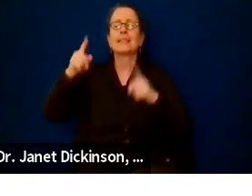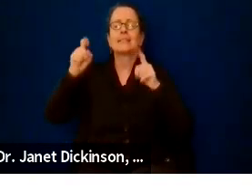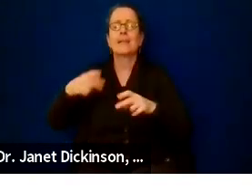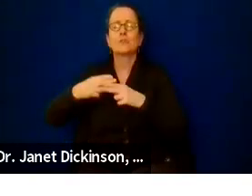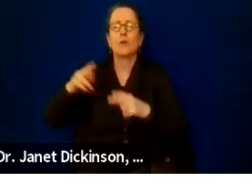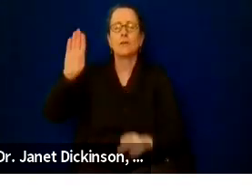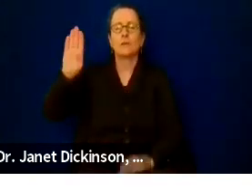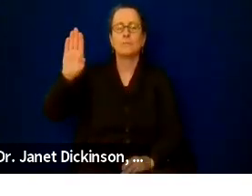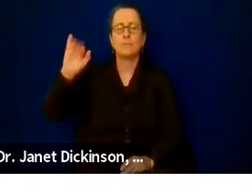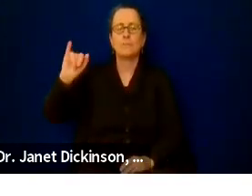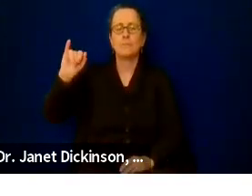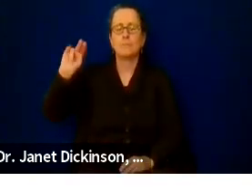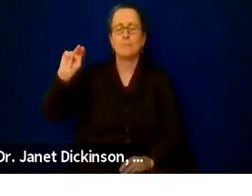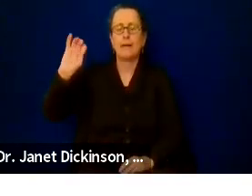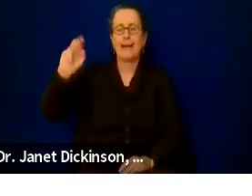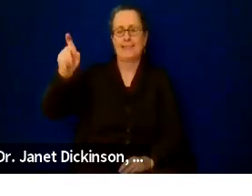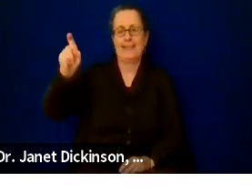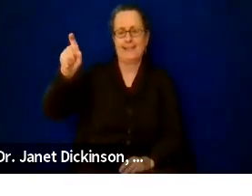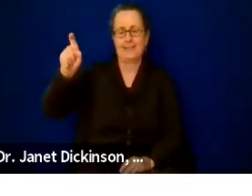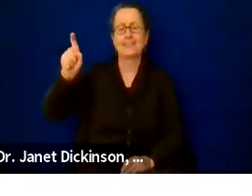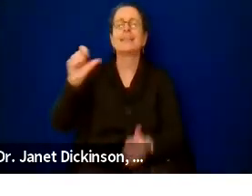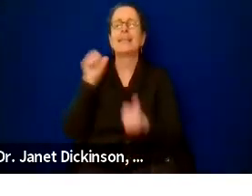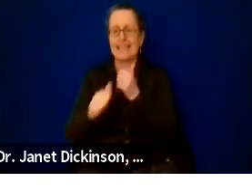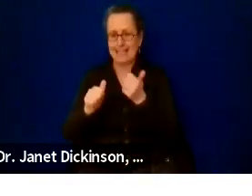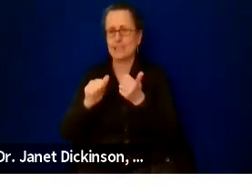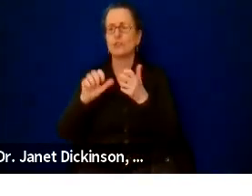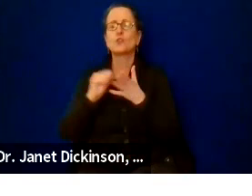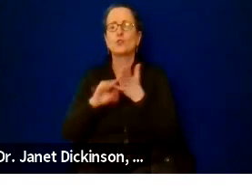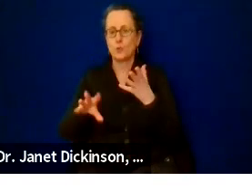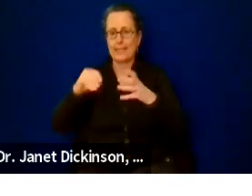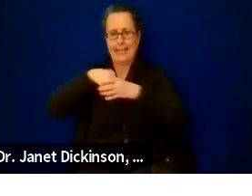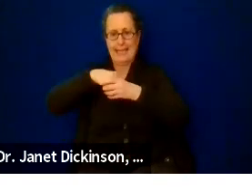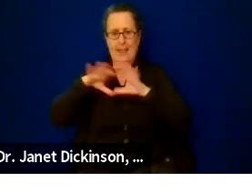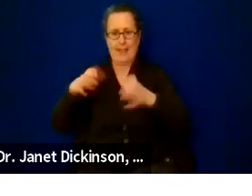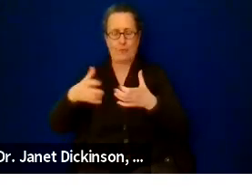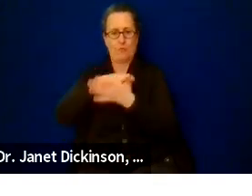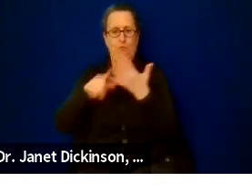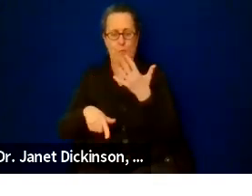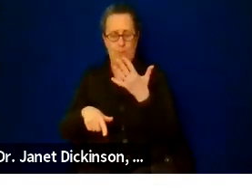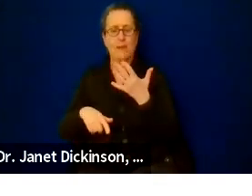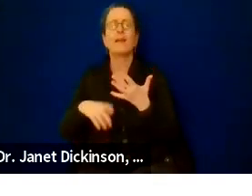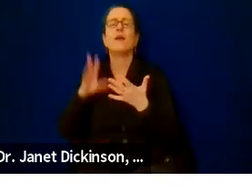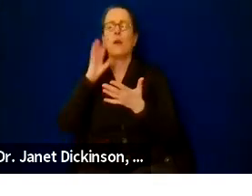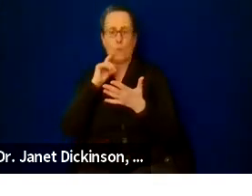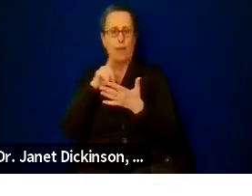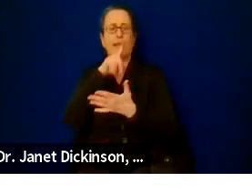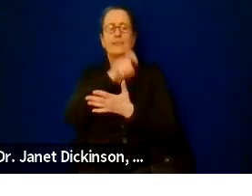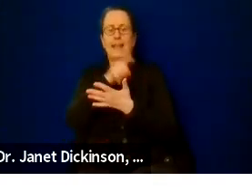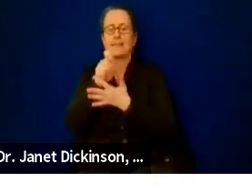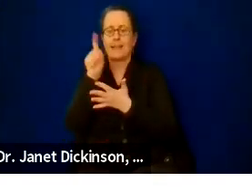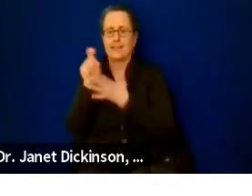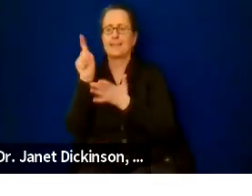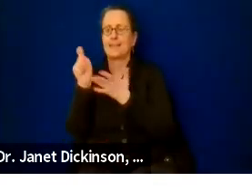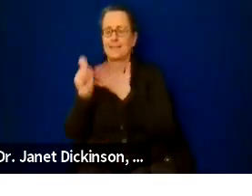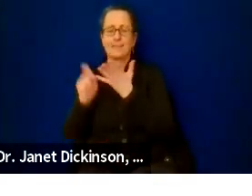day, we have a medical waiting room that they can be in, so they can be isolated from their peers until a parent can come pick them up.